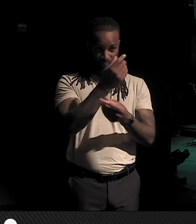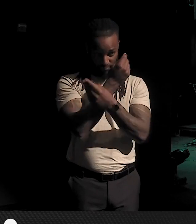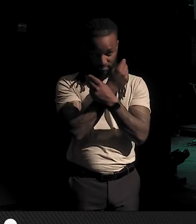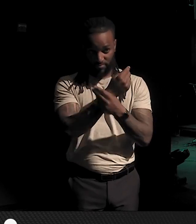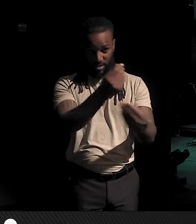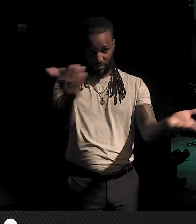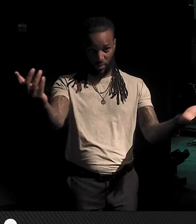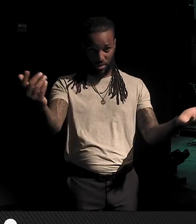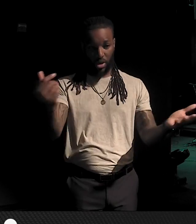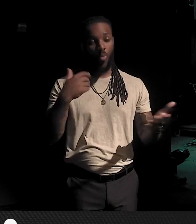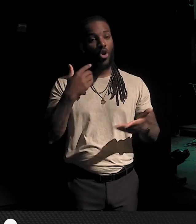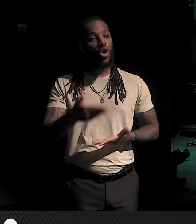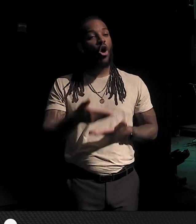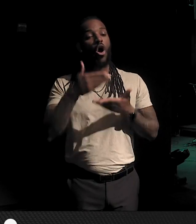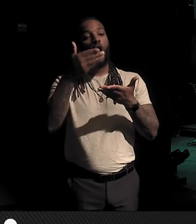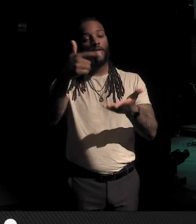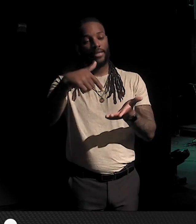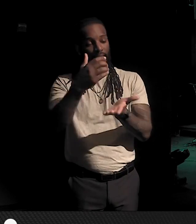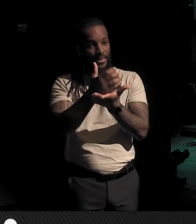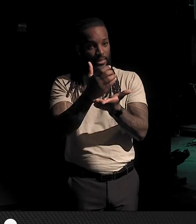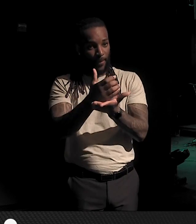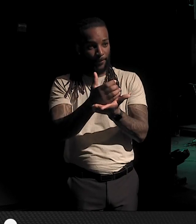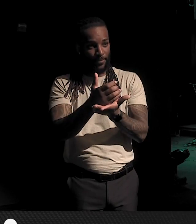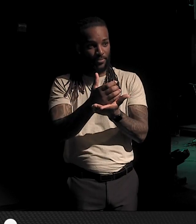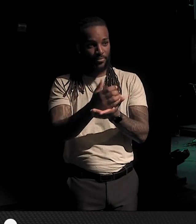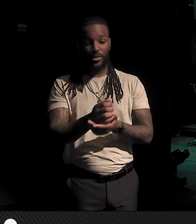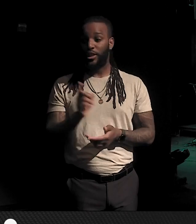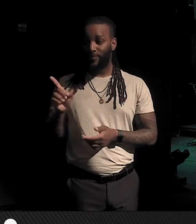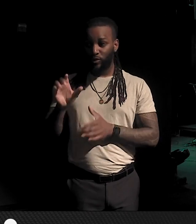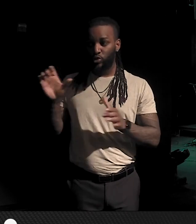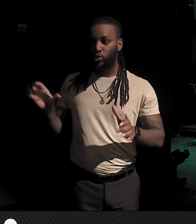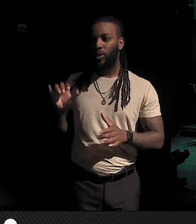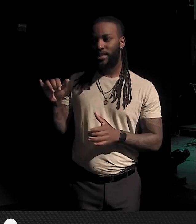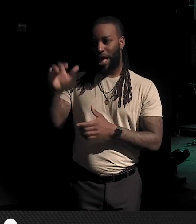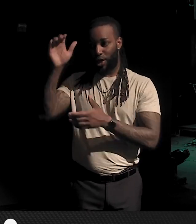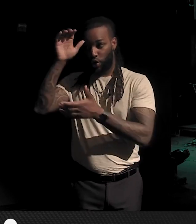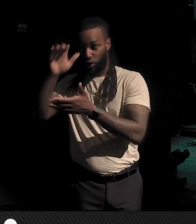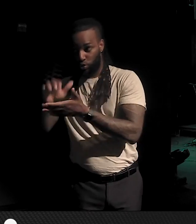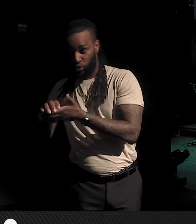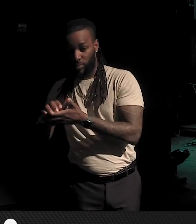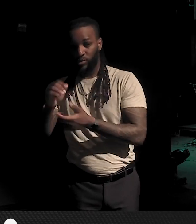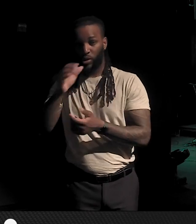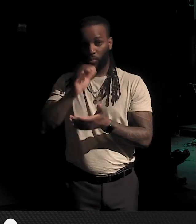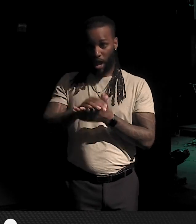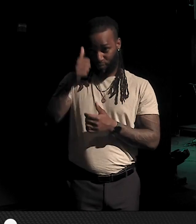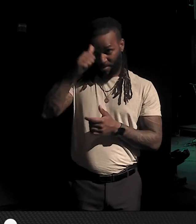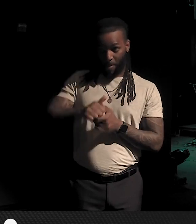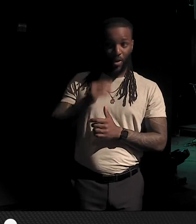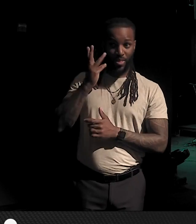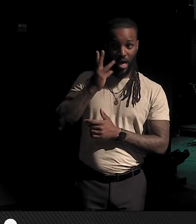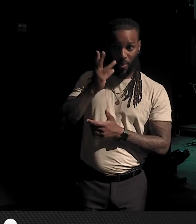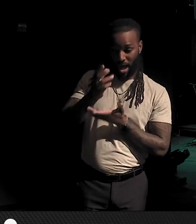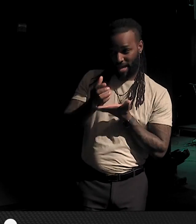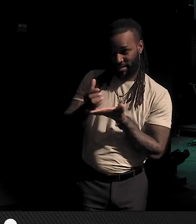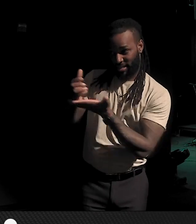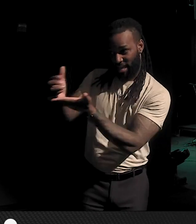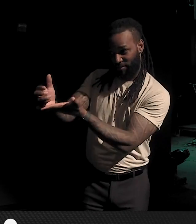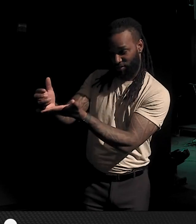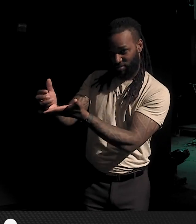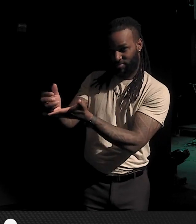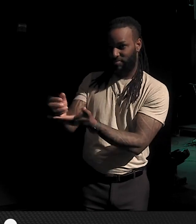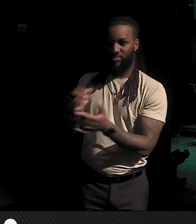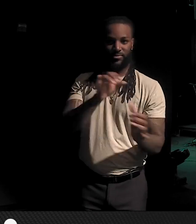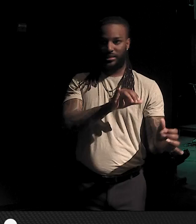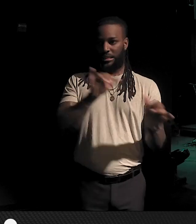there, like, I want to offer you this cup. He was doing it like a groom would to his bride. They all recognized that